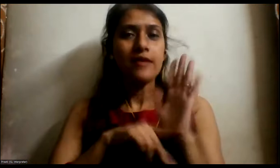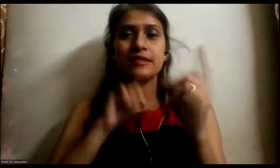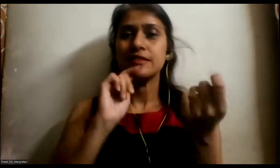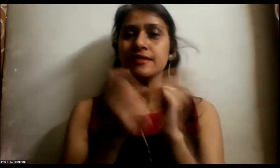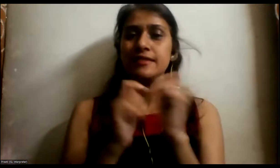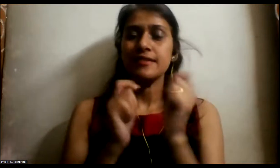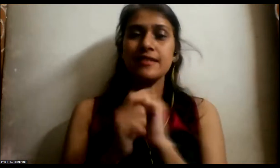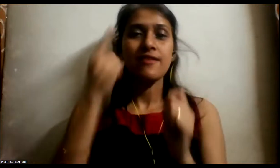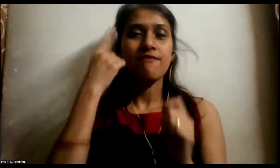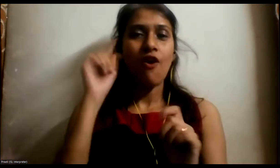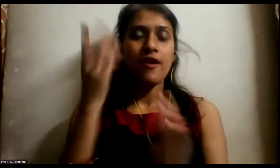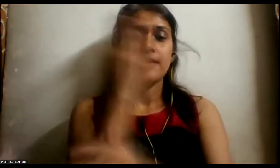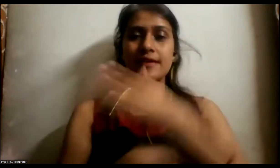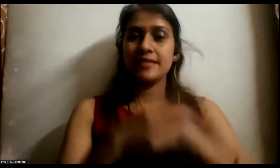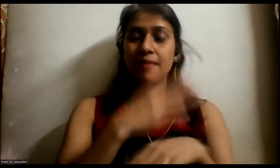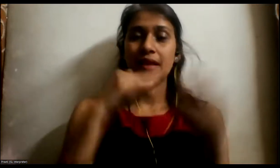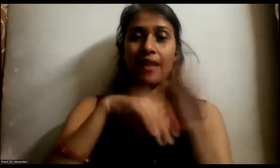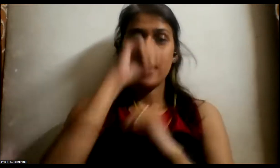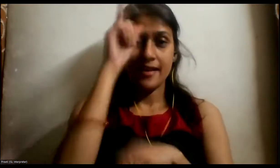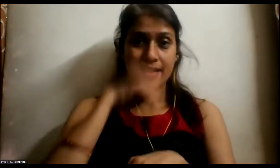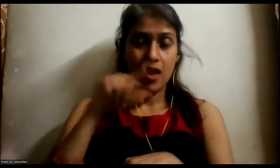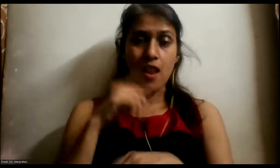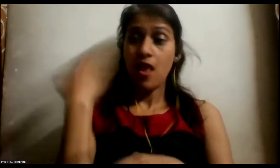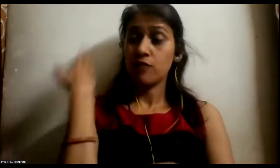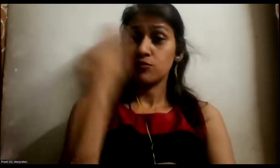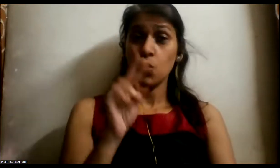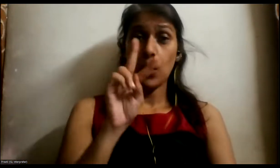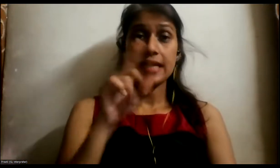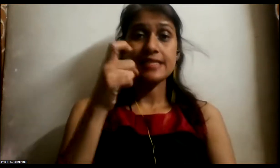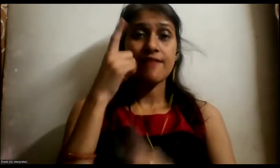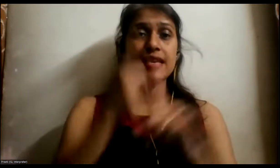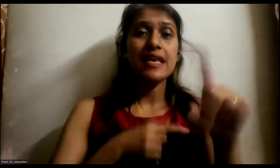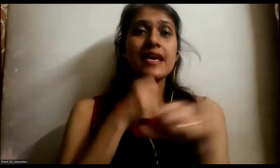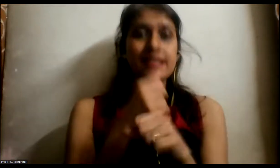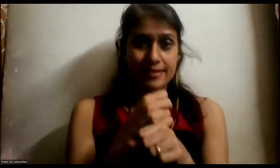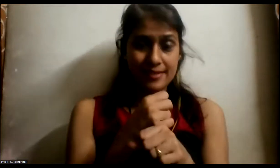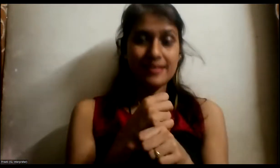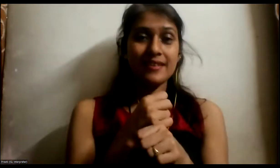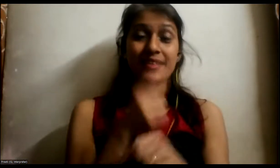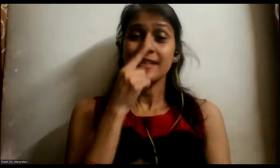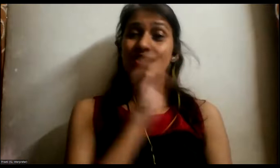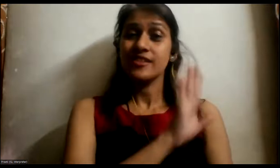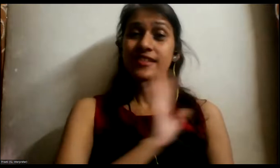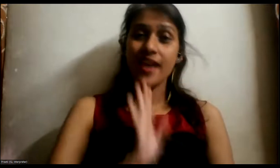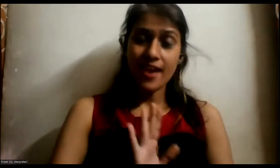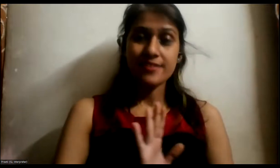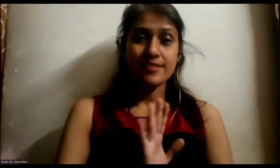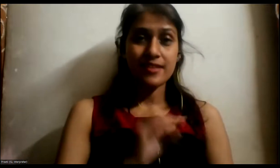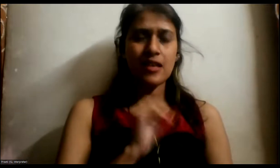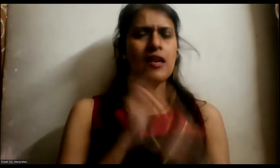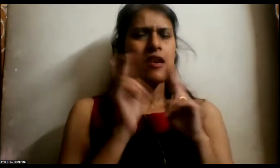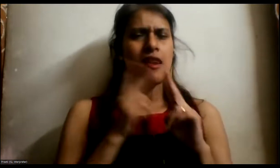changes for the disabled in India in the last 27 years. She has conceptualized